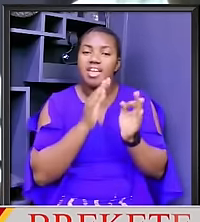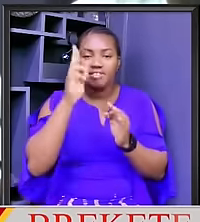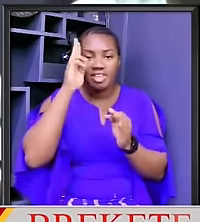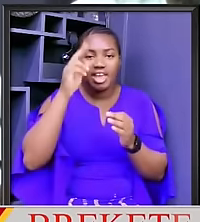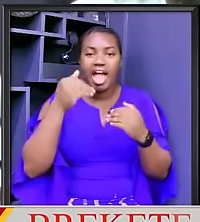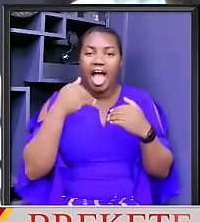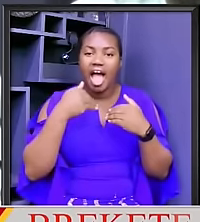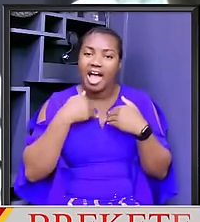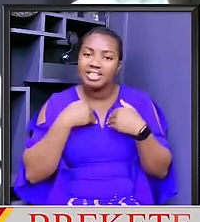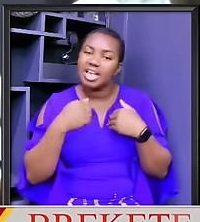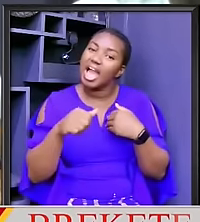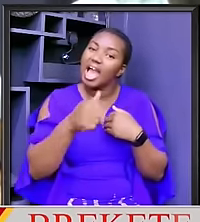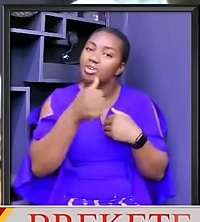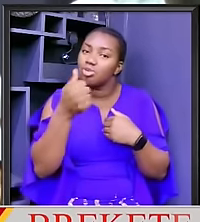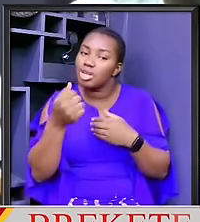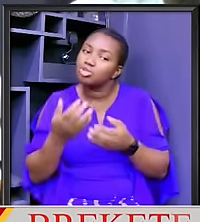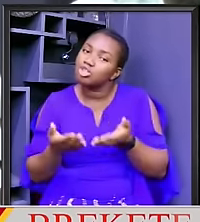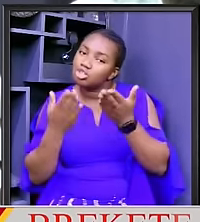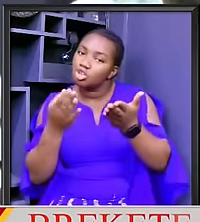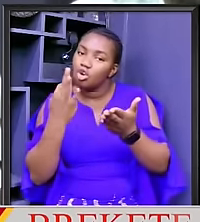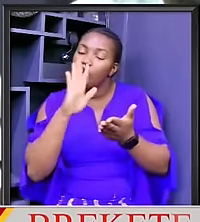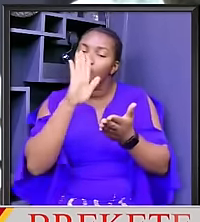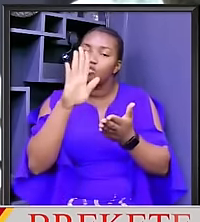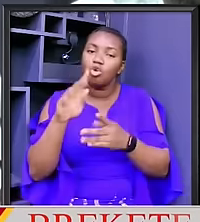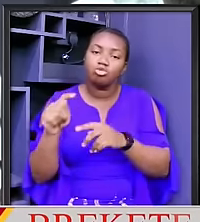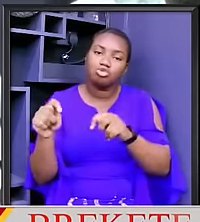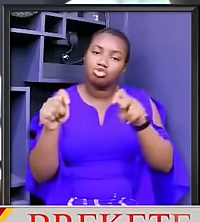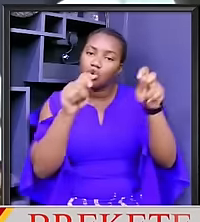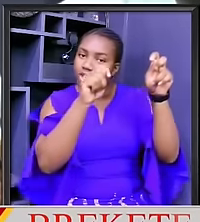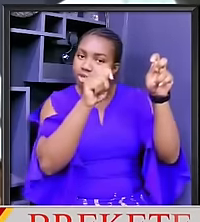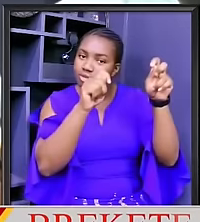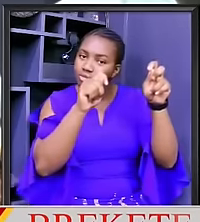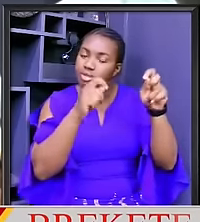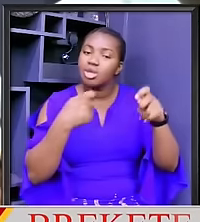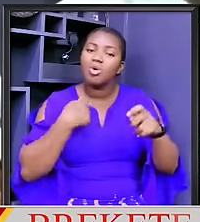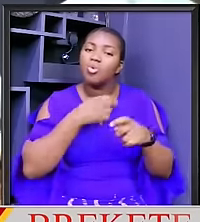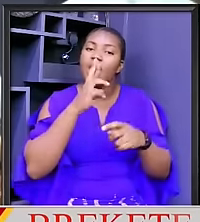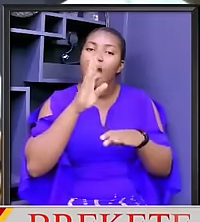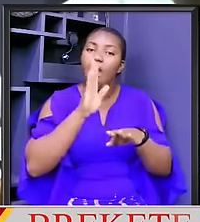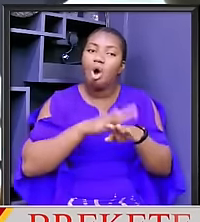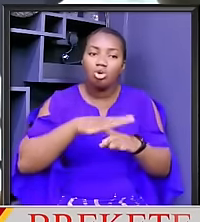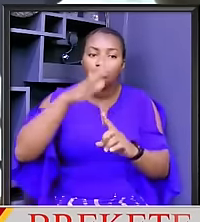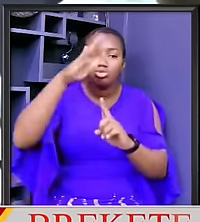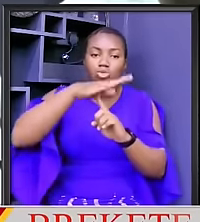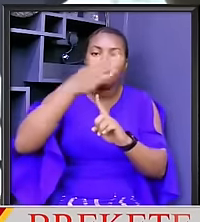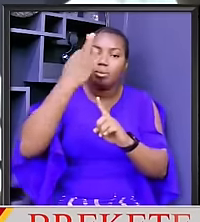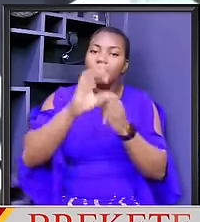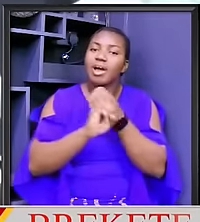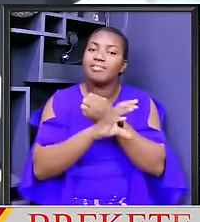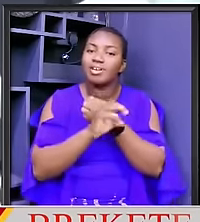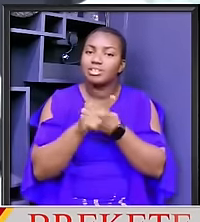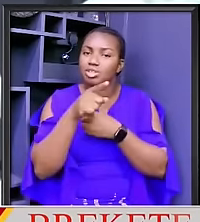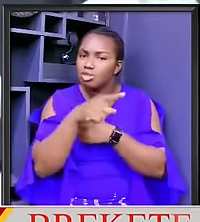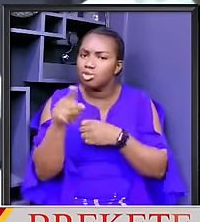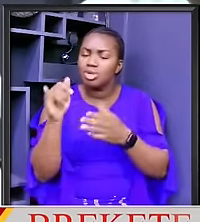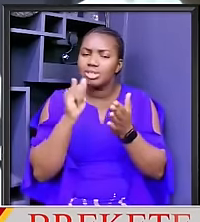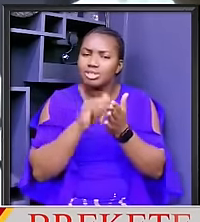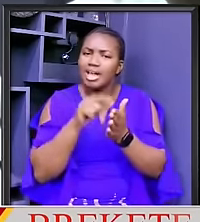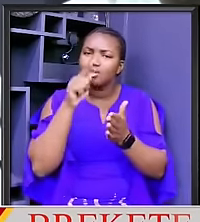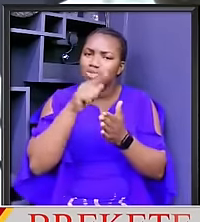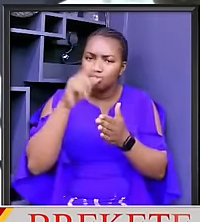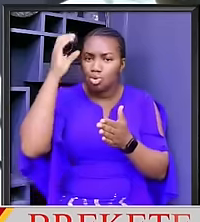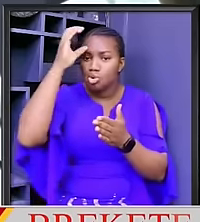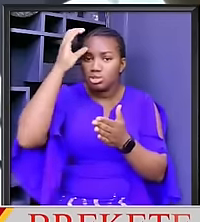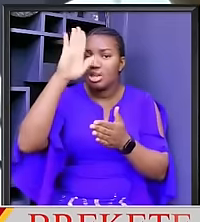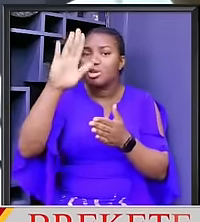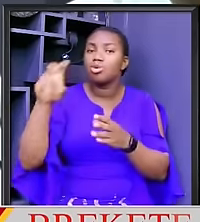counter suggestion about this una trip, we they on top of say we they advise una say make una consider this